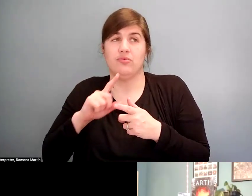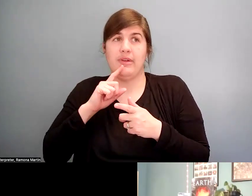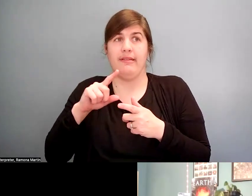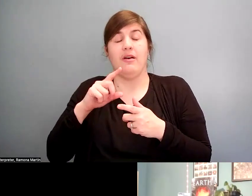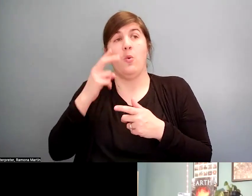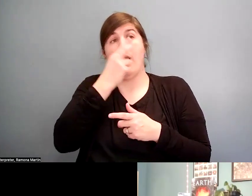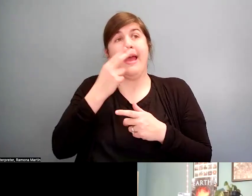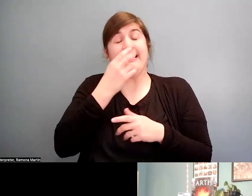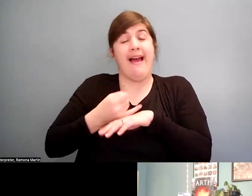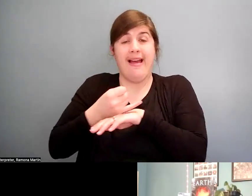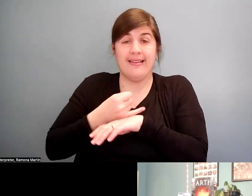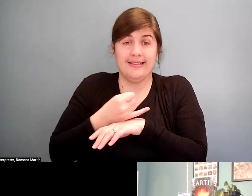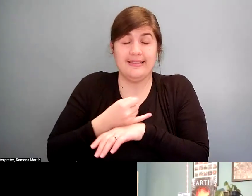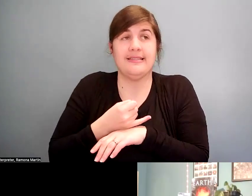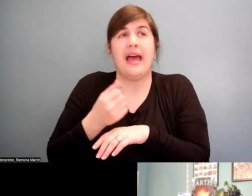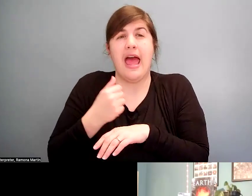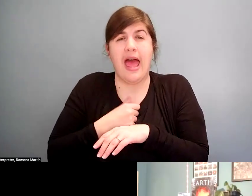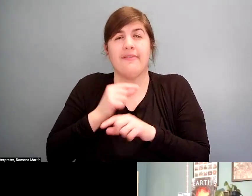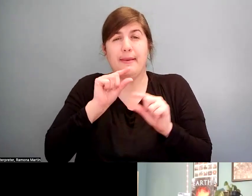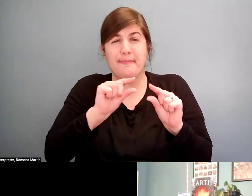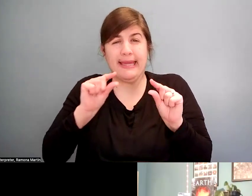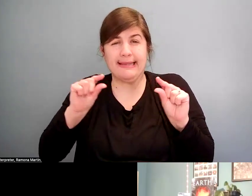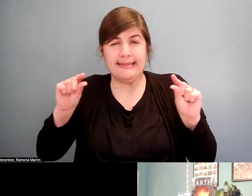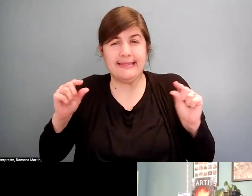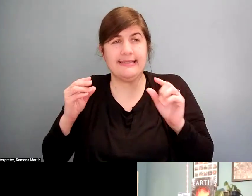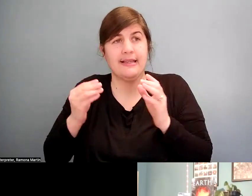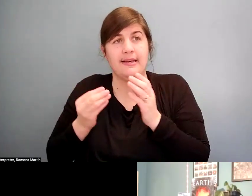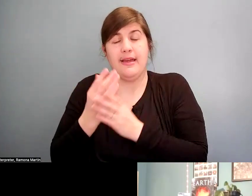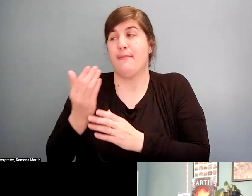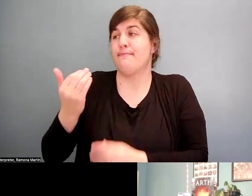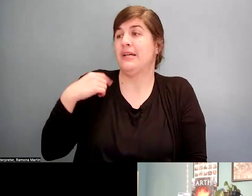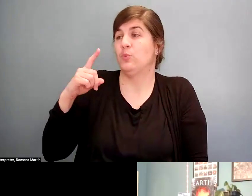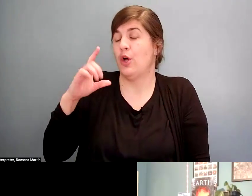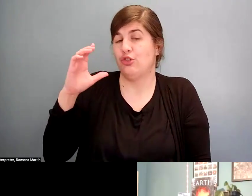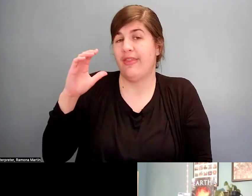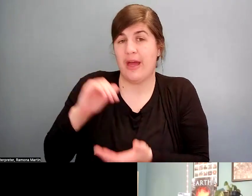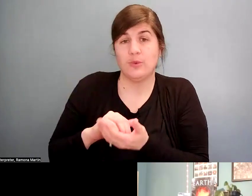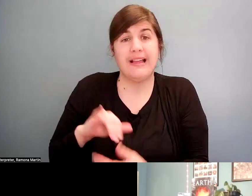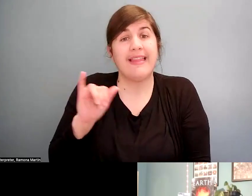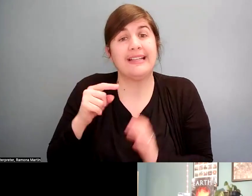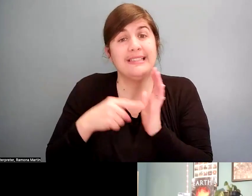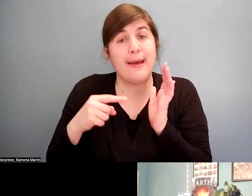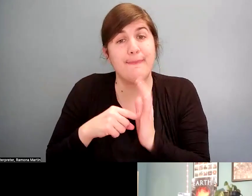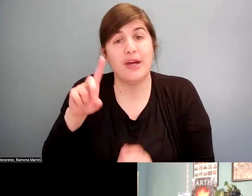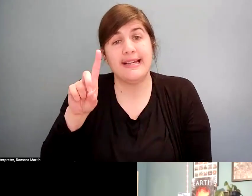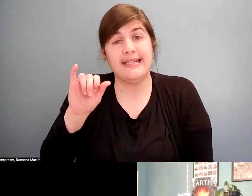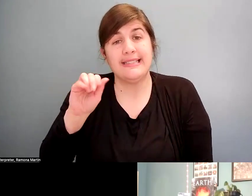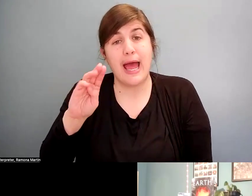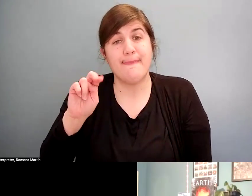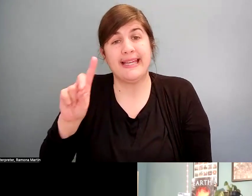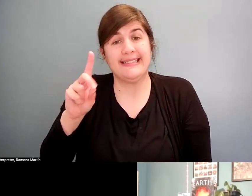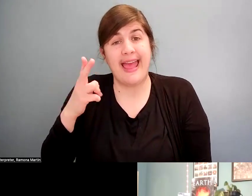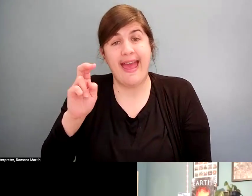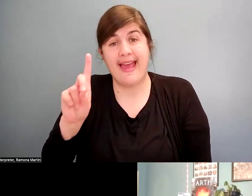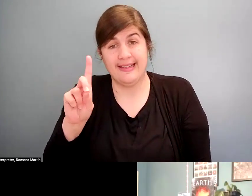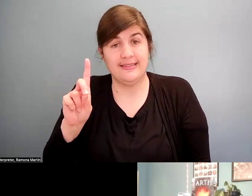have some bits of volcanoes that have erupted in the last 100,000. So Hmm. Diamond Head, which is a Yeah. very, very popular spot on